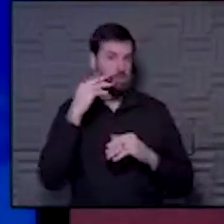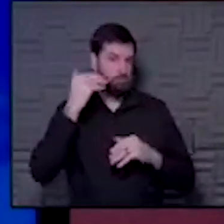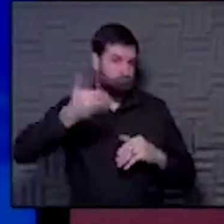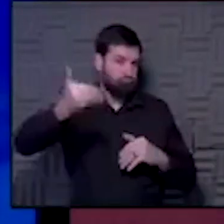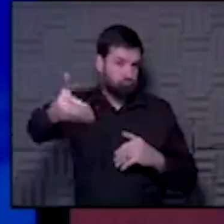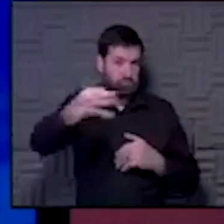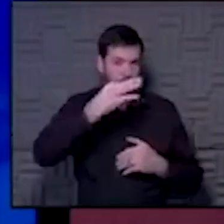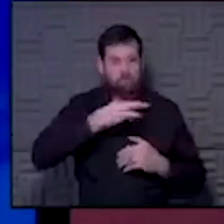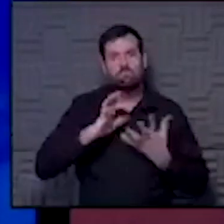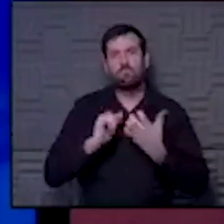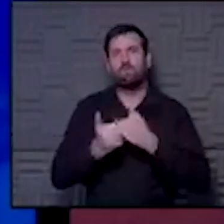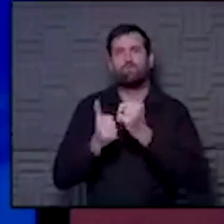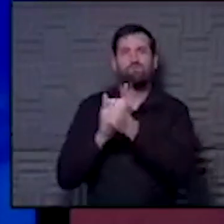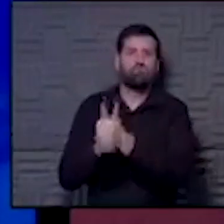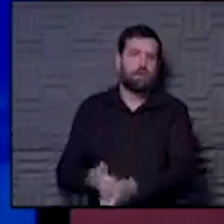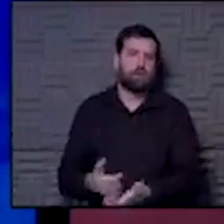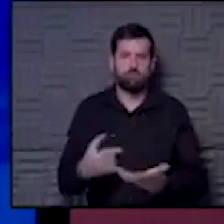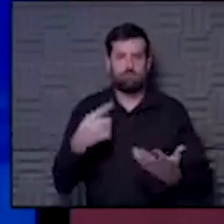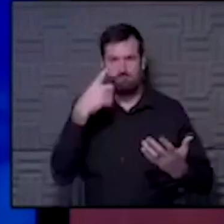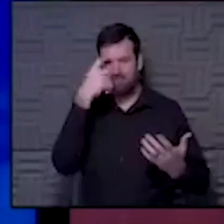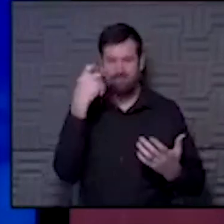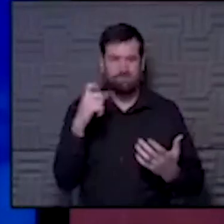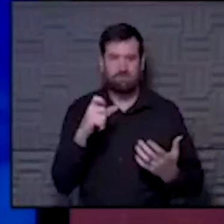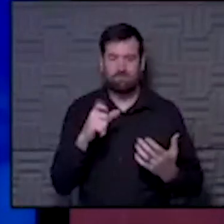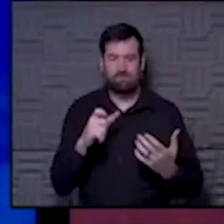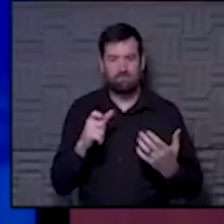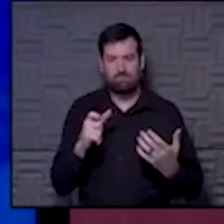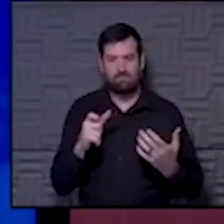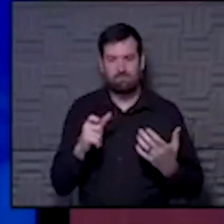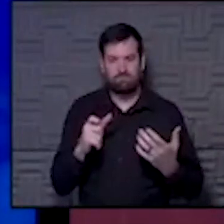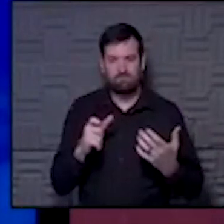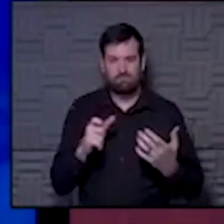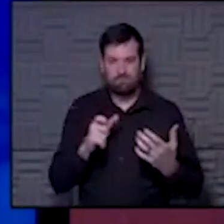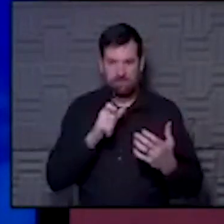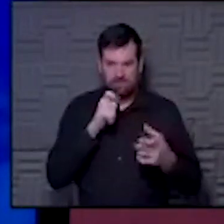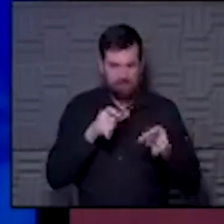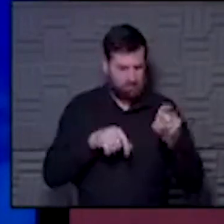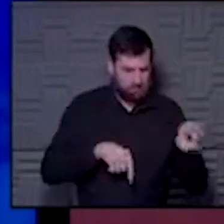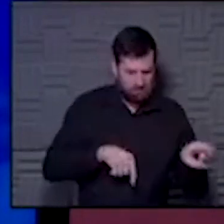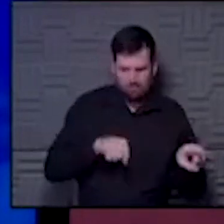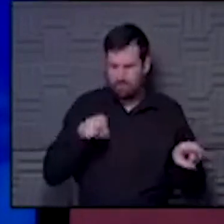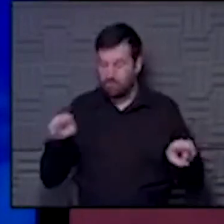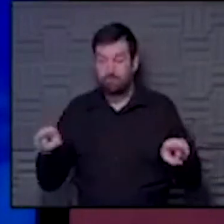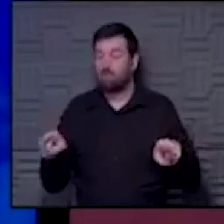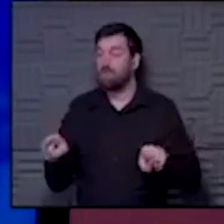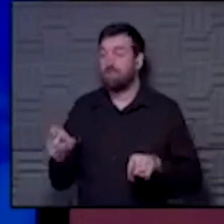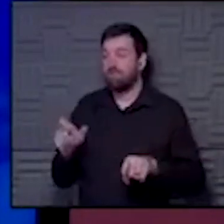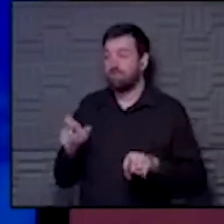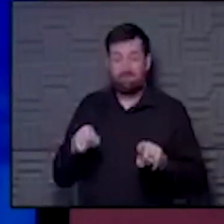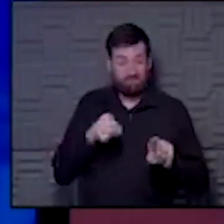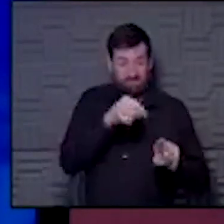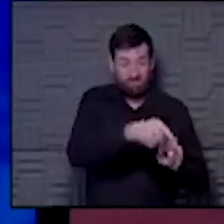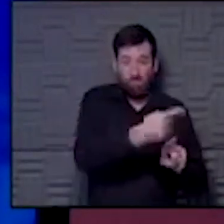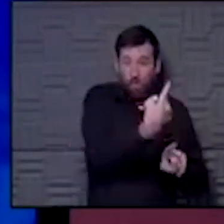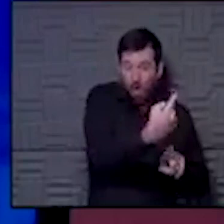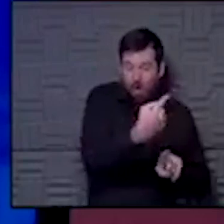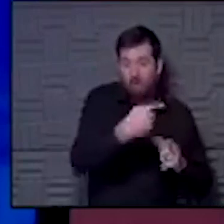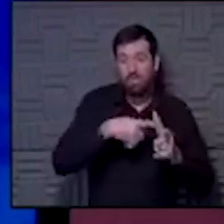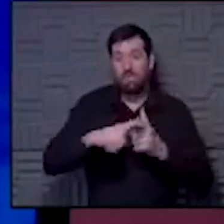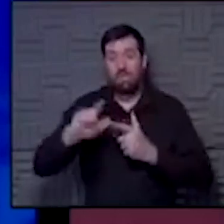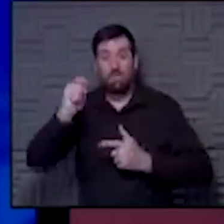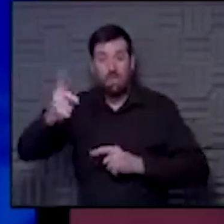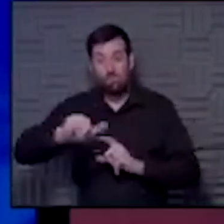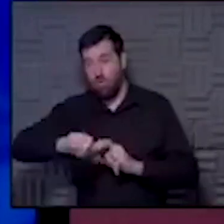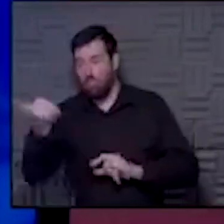to keep track of that? Because obviously this isn't a mix and match venture as we're doing vaccinations. It is not a mix and match venture at all. Yeah, you're